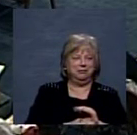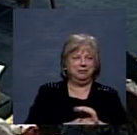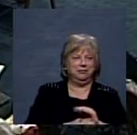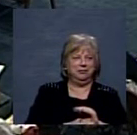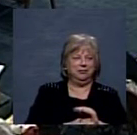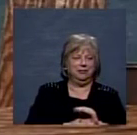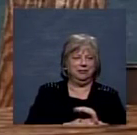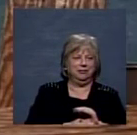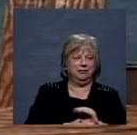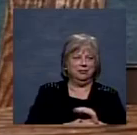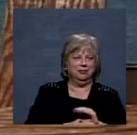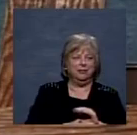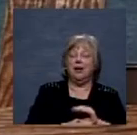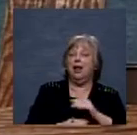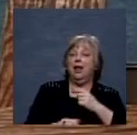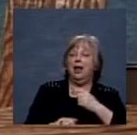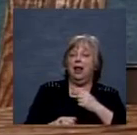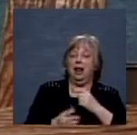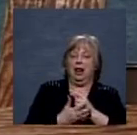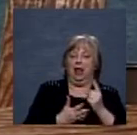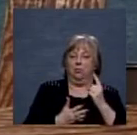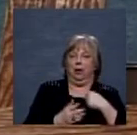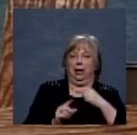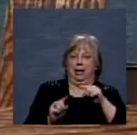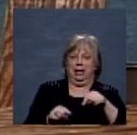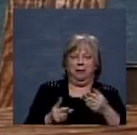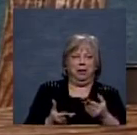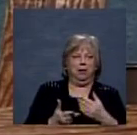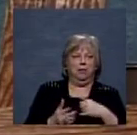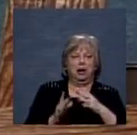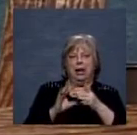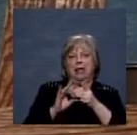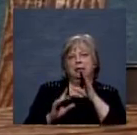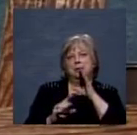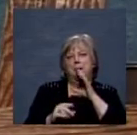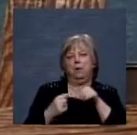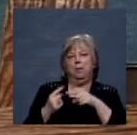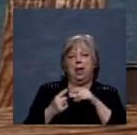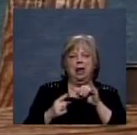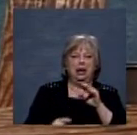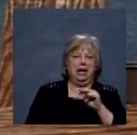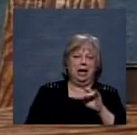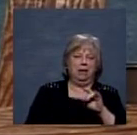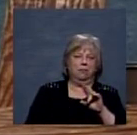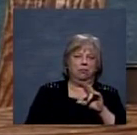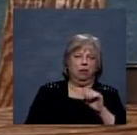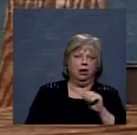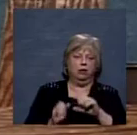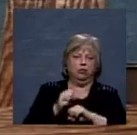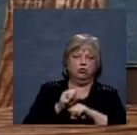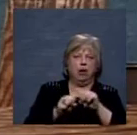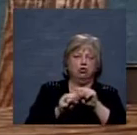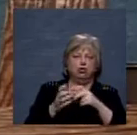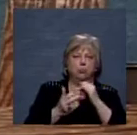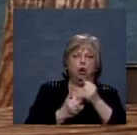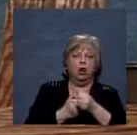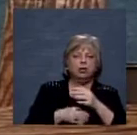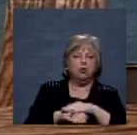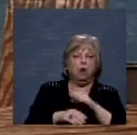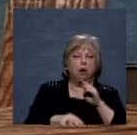There's my time. I was here last week, and I spoke about an infrastructure project on Battery Street